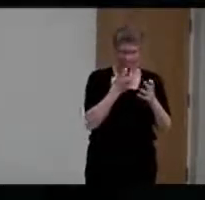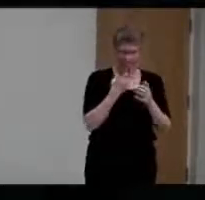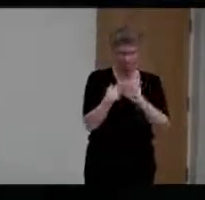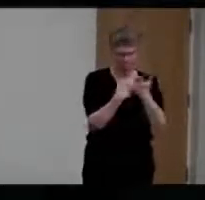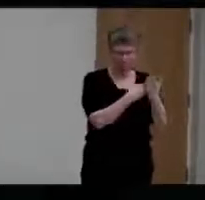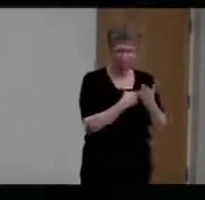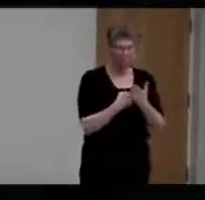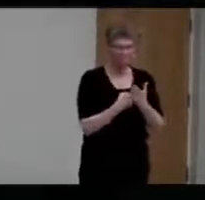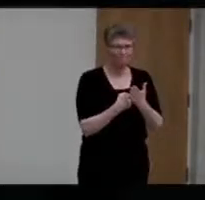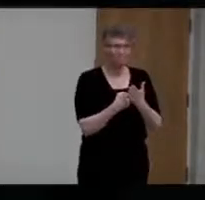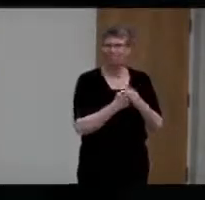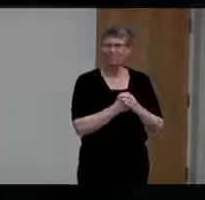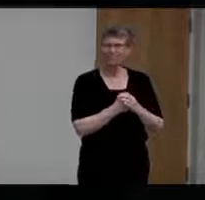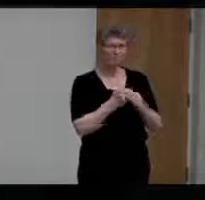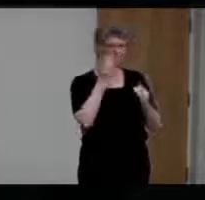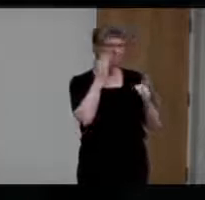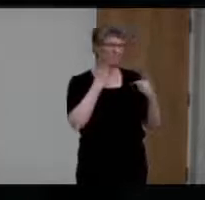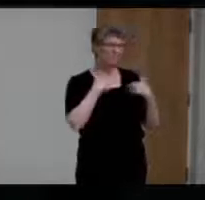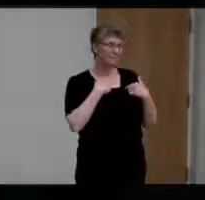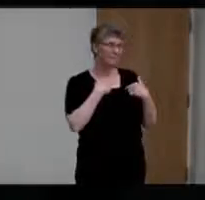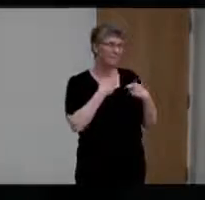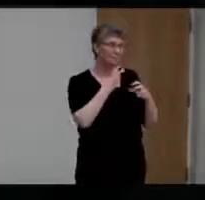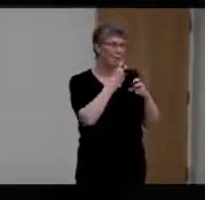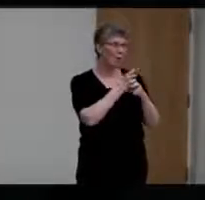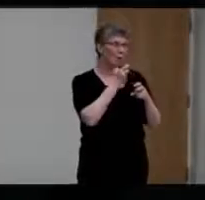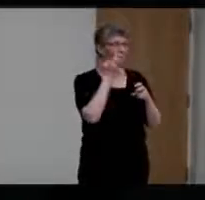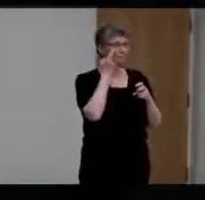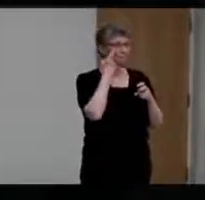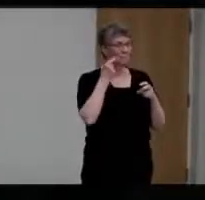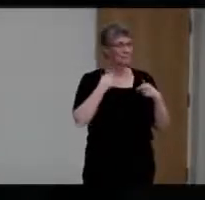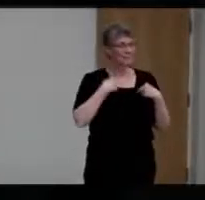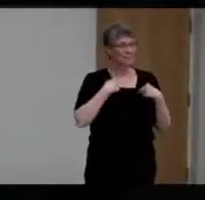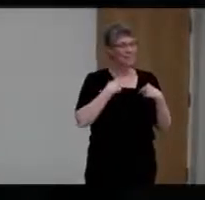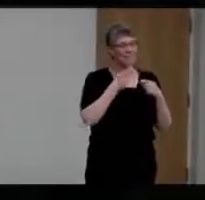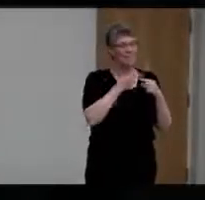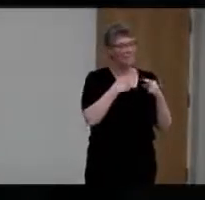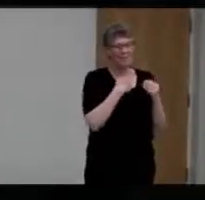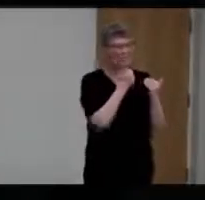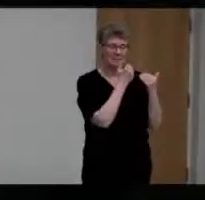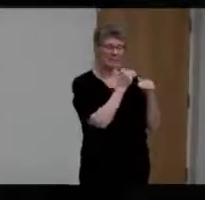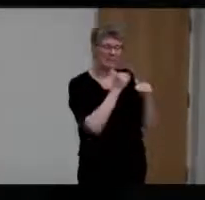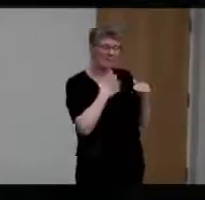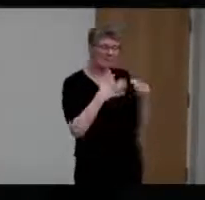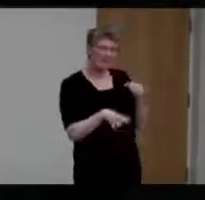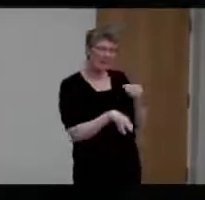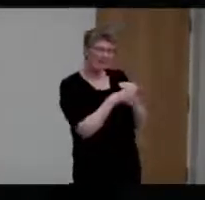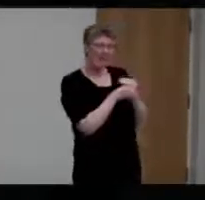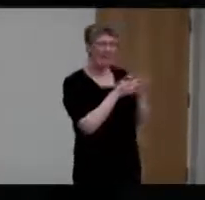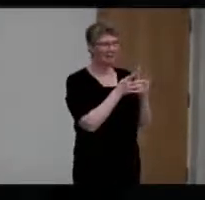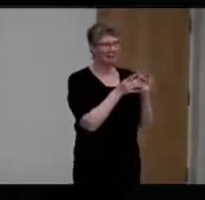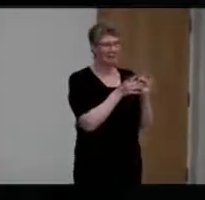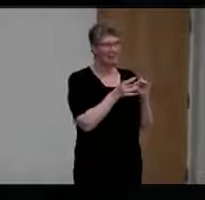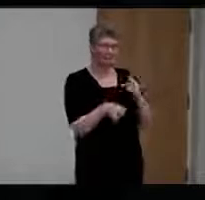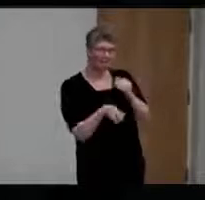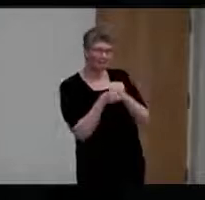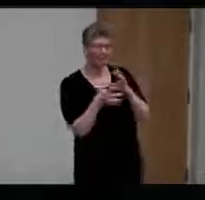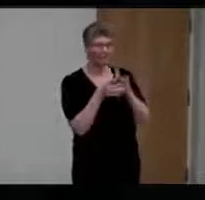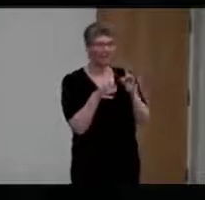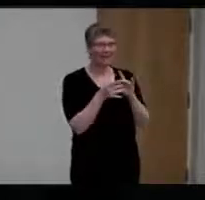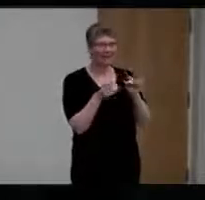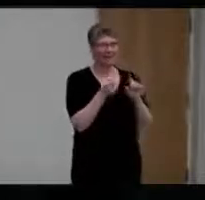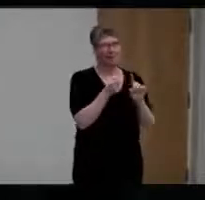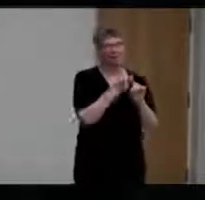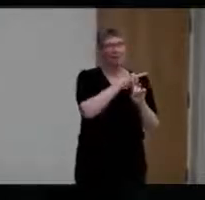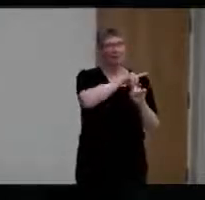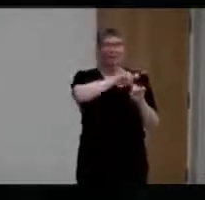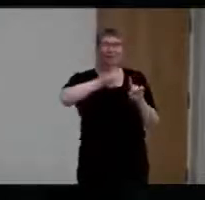ground. I'm going to try to, if you know me, you know how difficult this will be. I'm going to try to limit my whimsical observations and my meandering